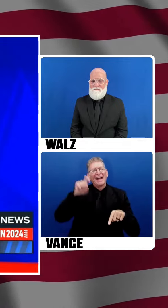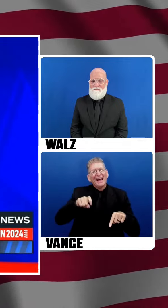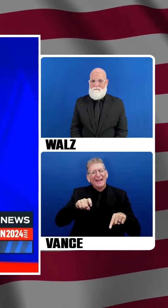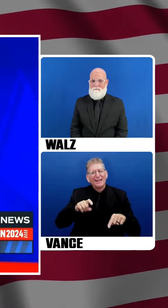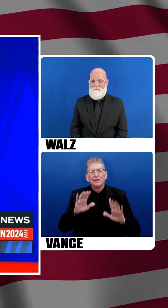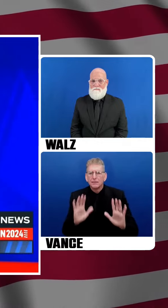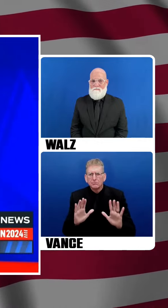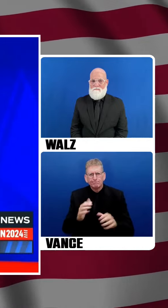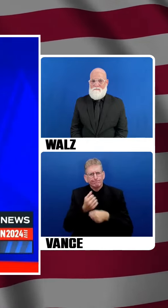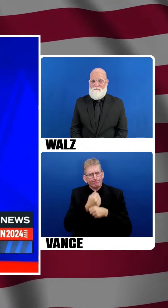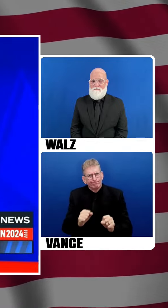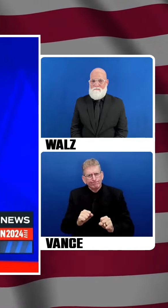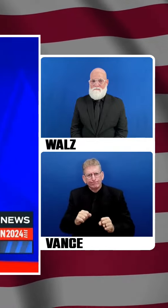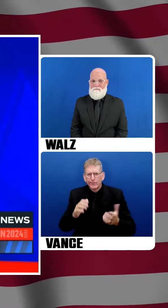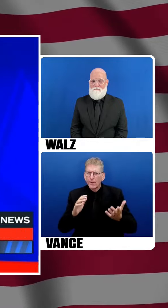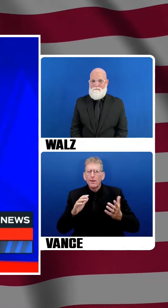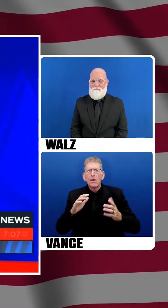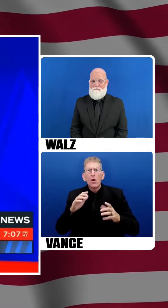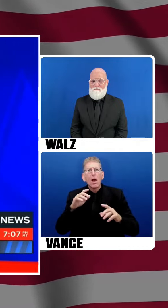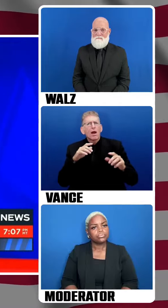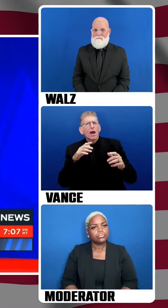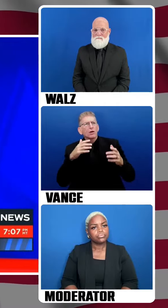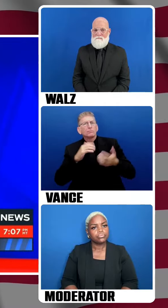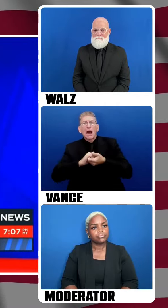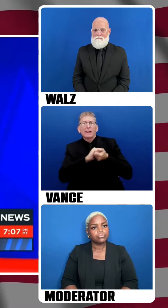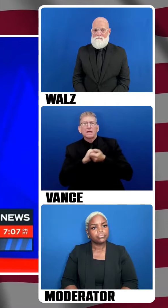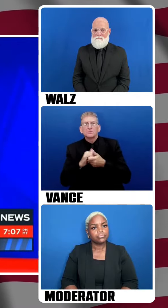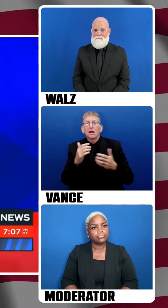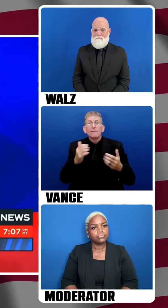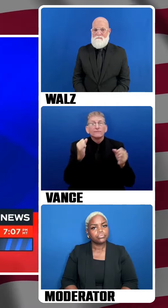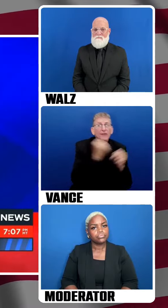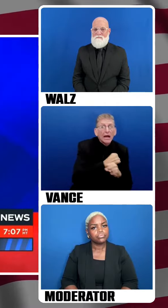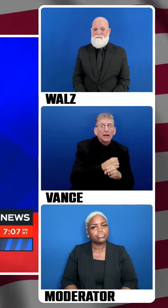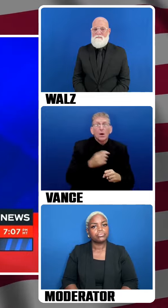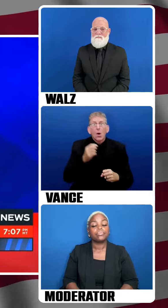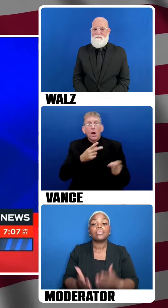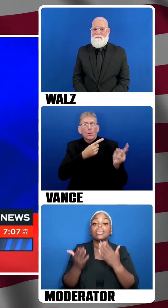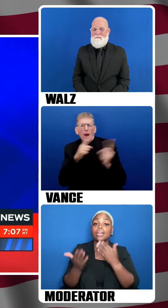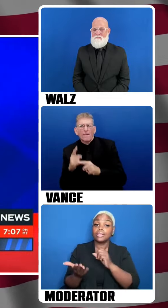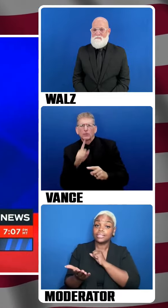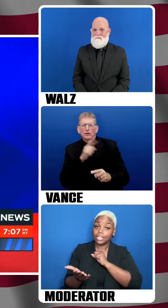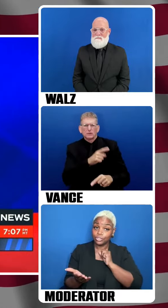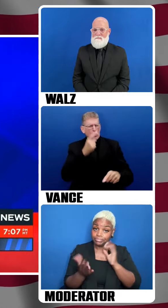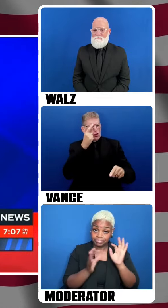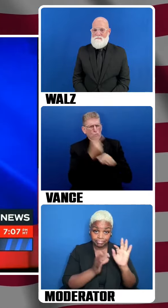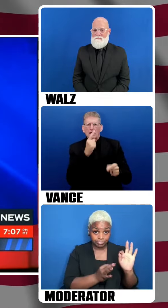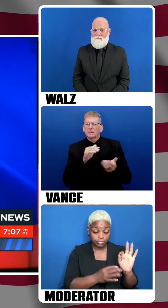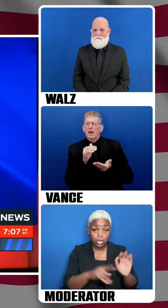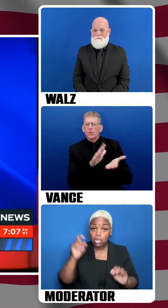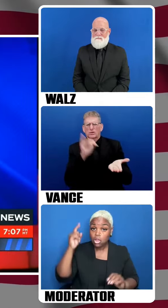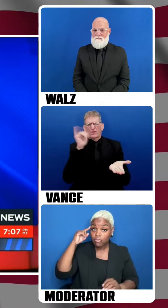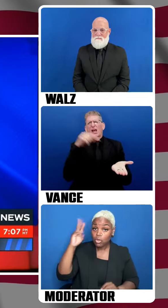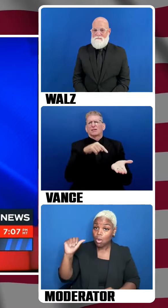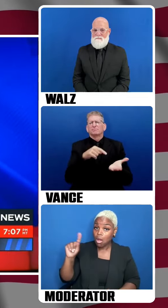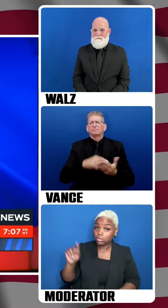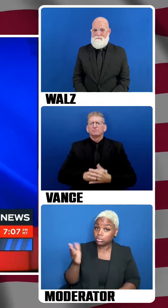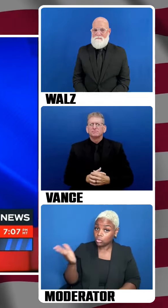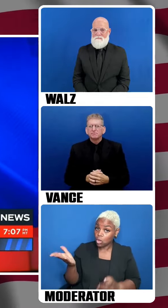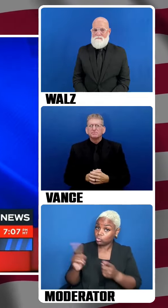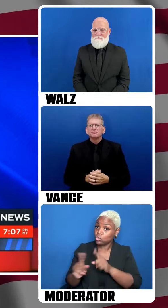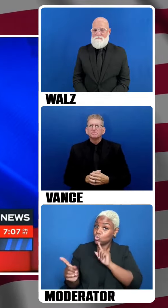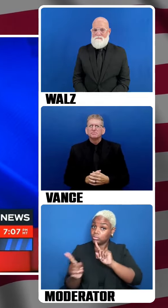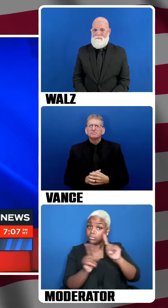take with the Israel question. Thank you, Senator. Governor Walz, do you care to respond to any of the allegations? Well, look, Donald Trump